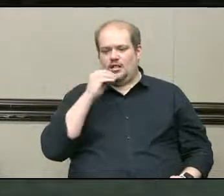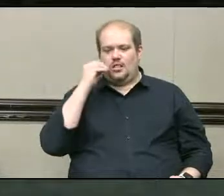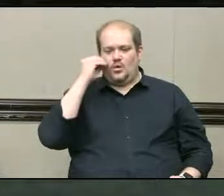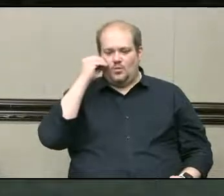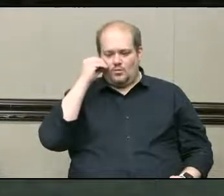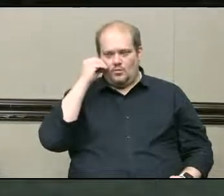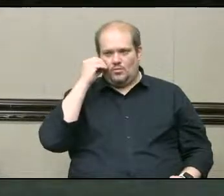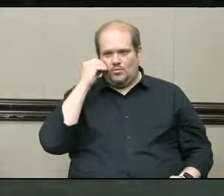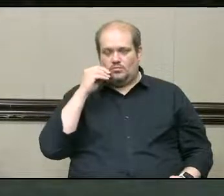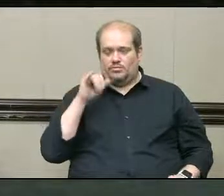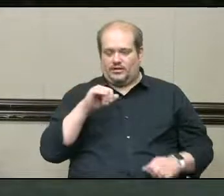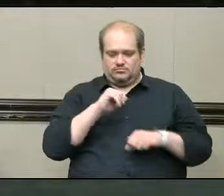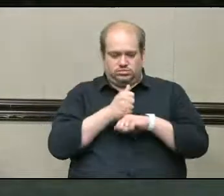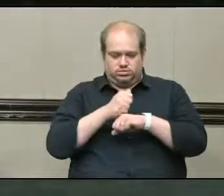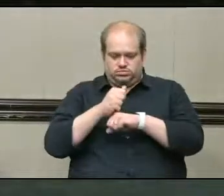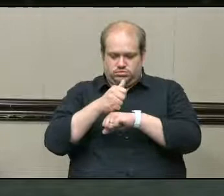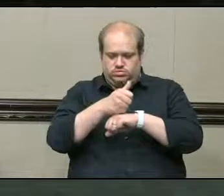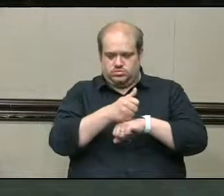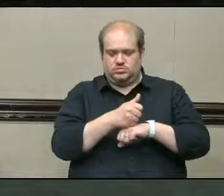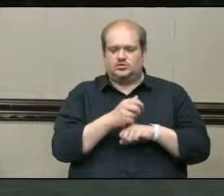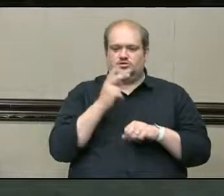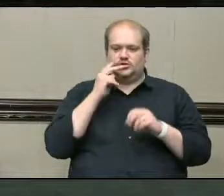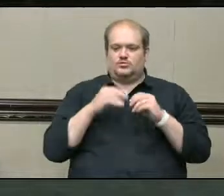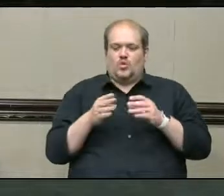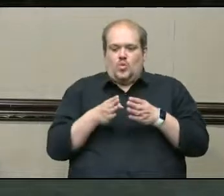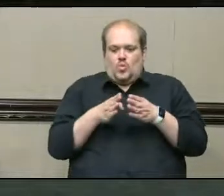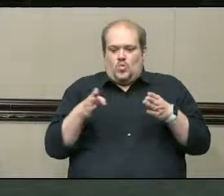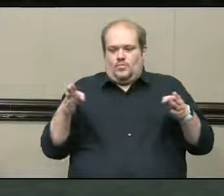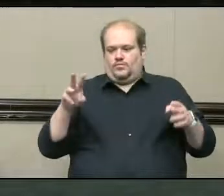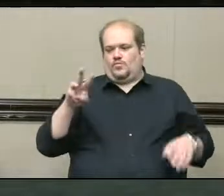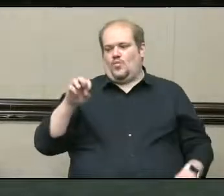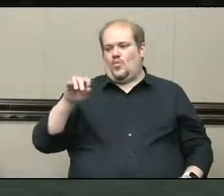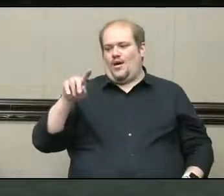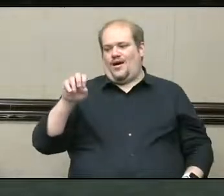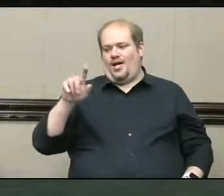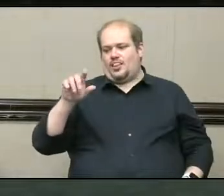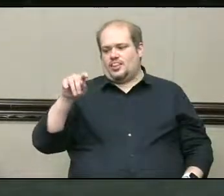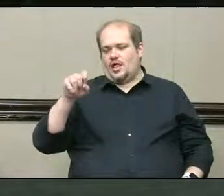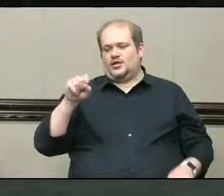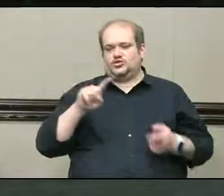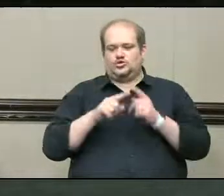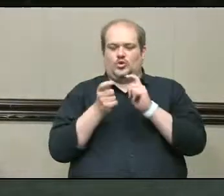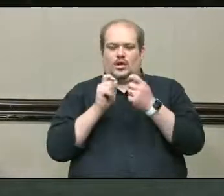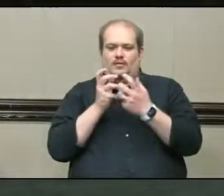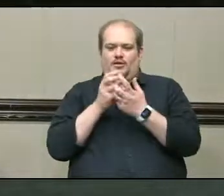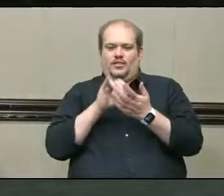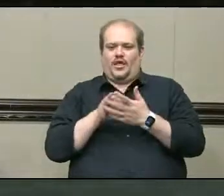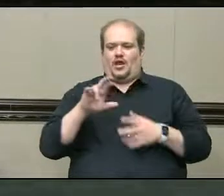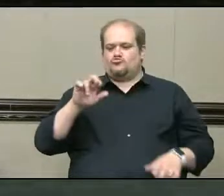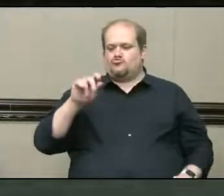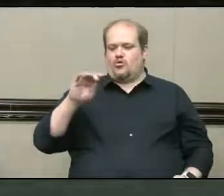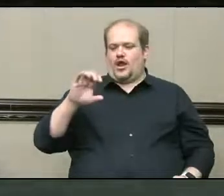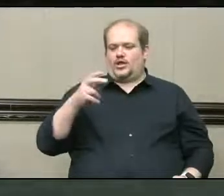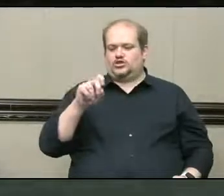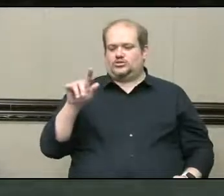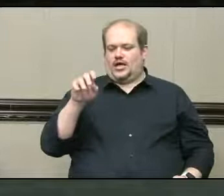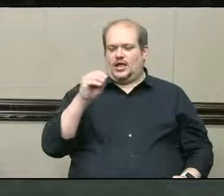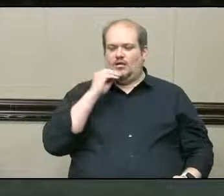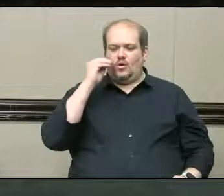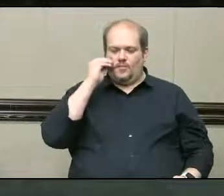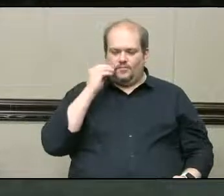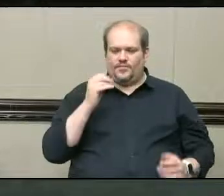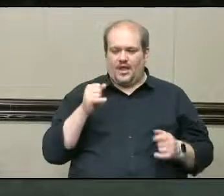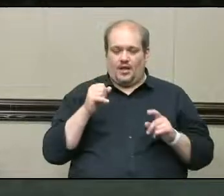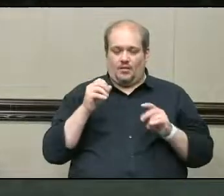was going into. So you're looking at wider lots to accommodate those ranch style homes. So, and now as you start going